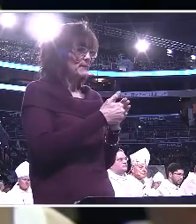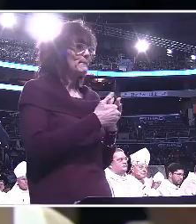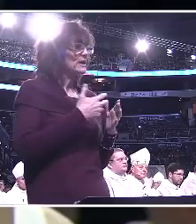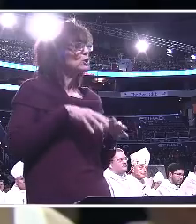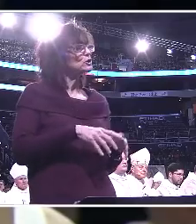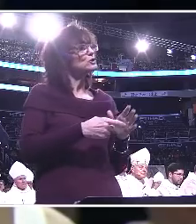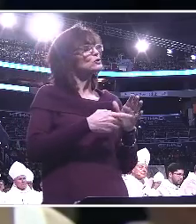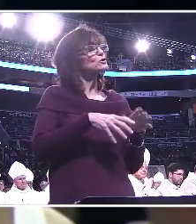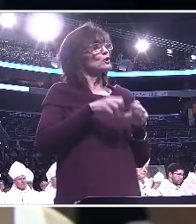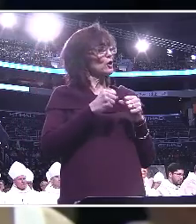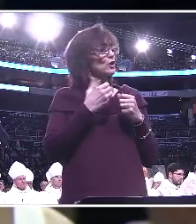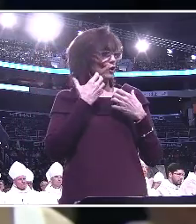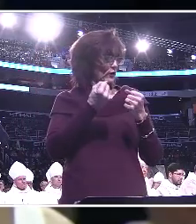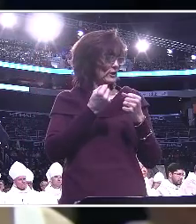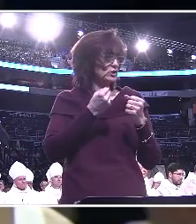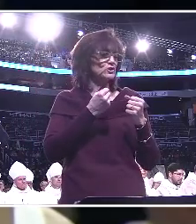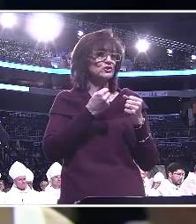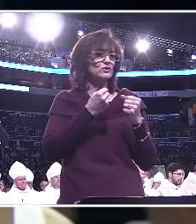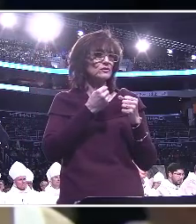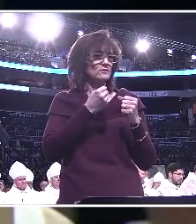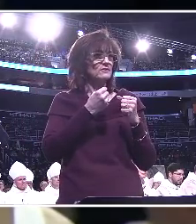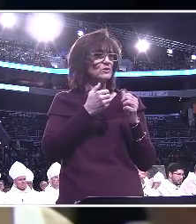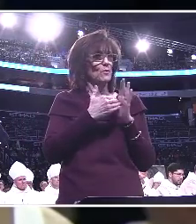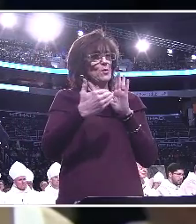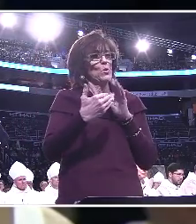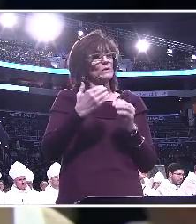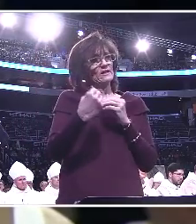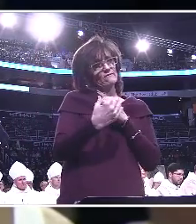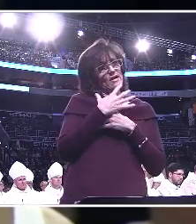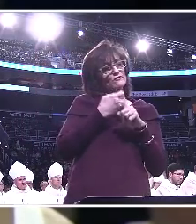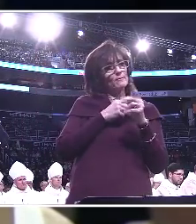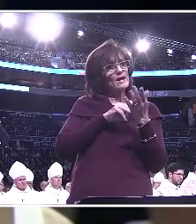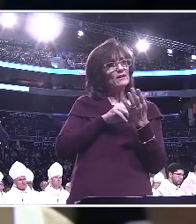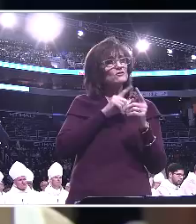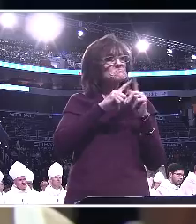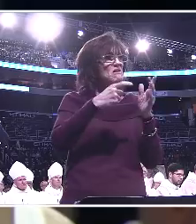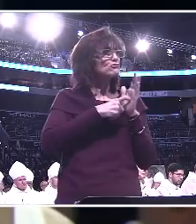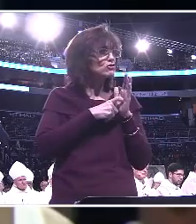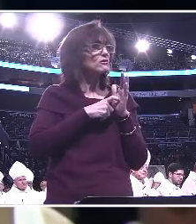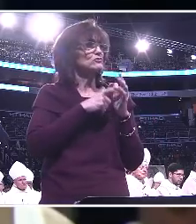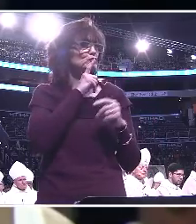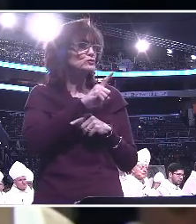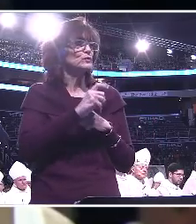of the doctors. But it also took love, true love.